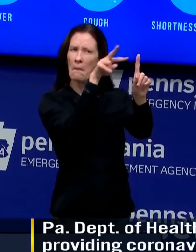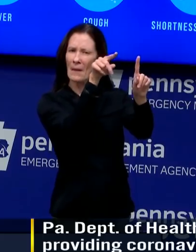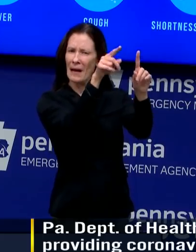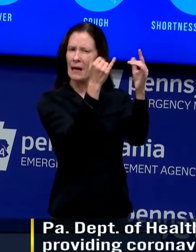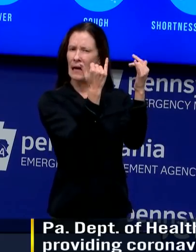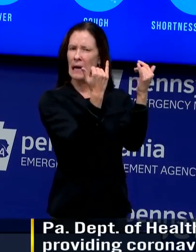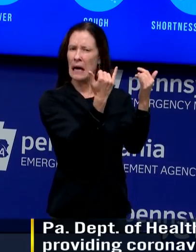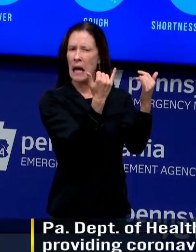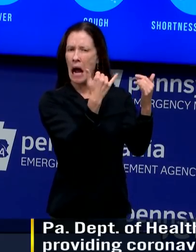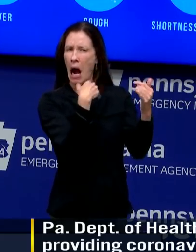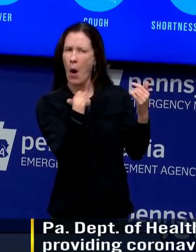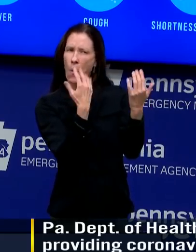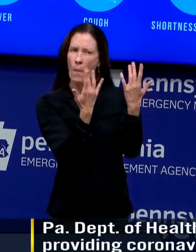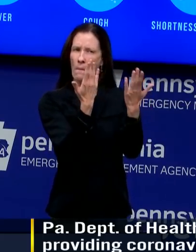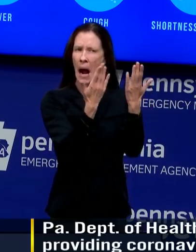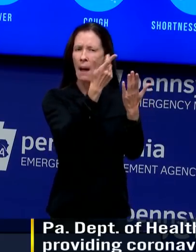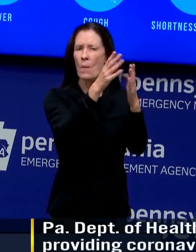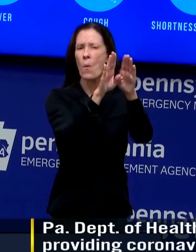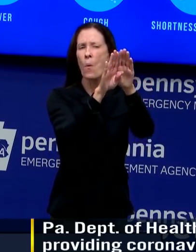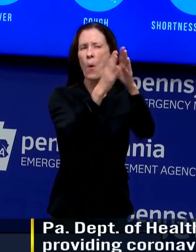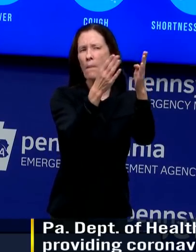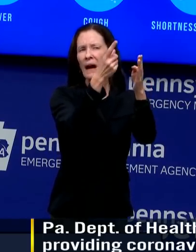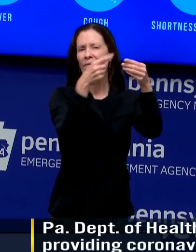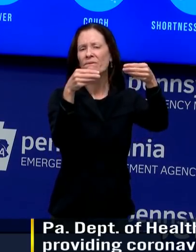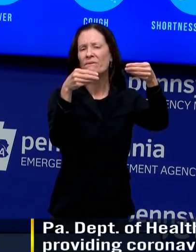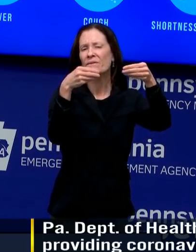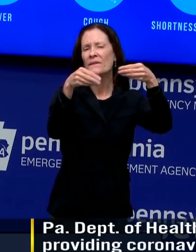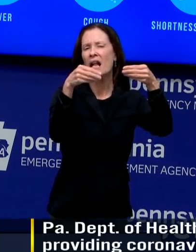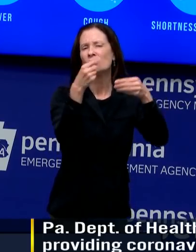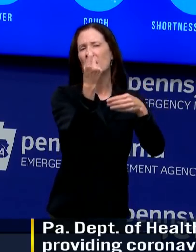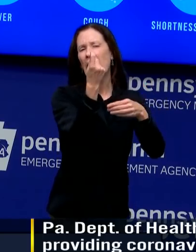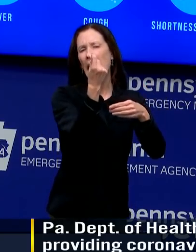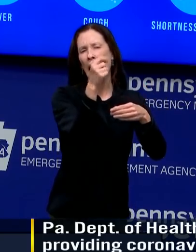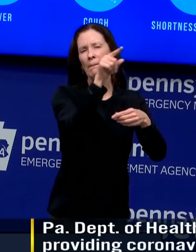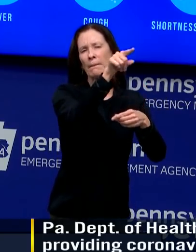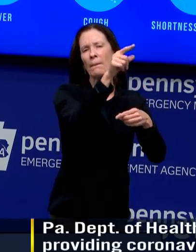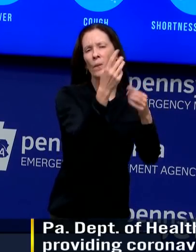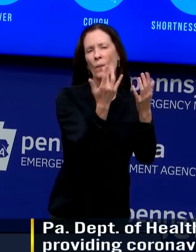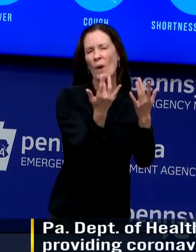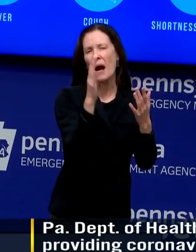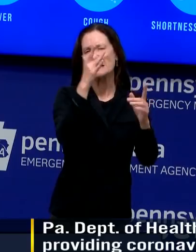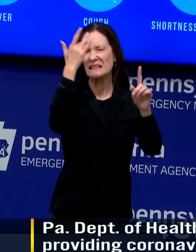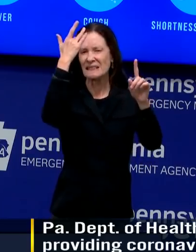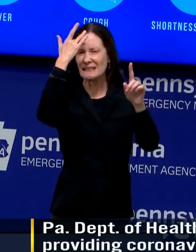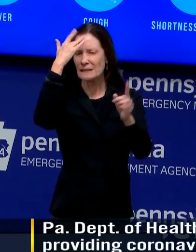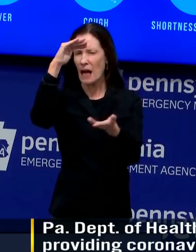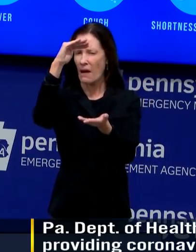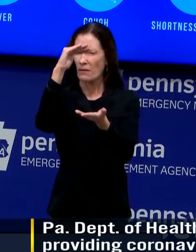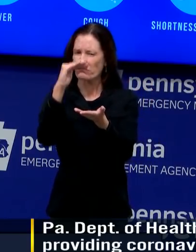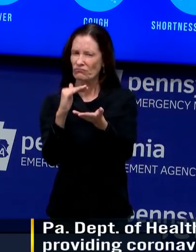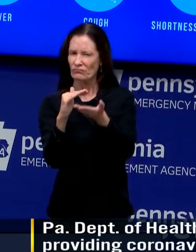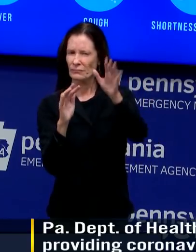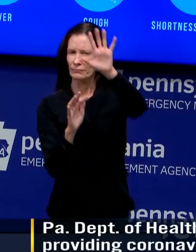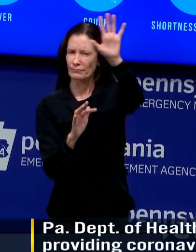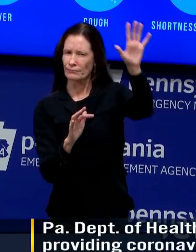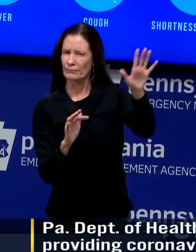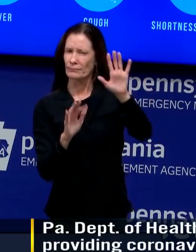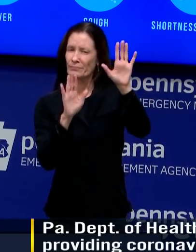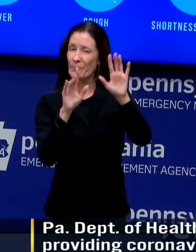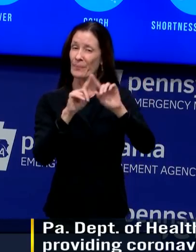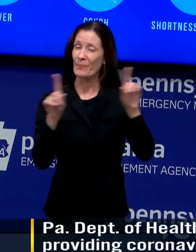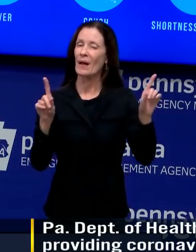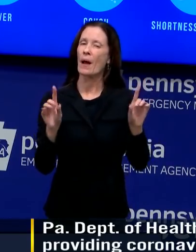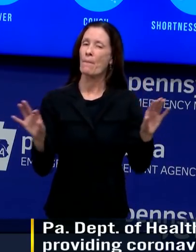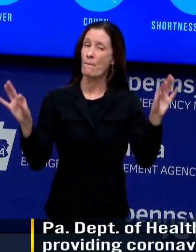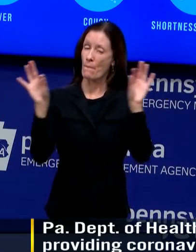central and northwest Pennsylvania that really have had few cases that we know of. So we need to make sure that we have adequate testing, which we will